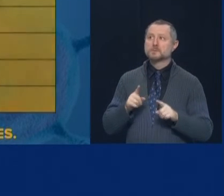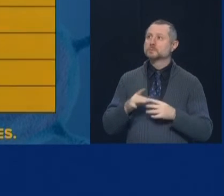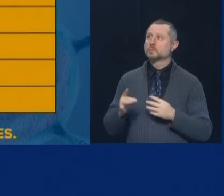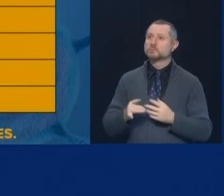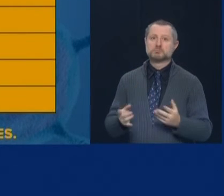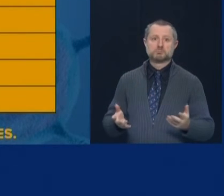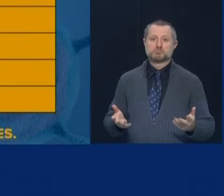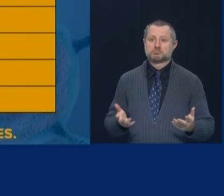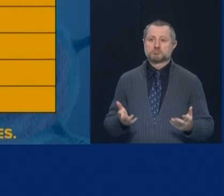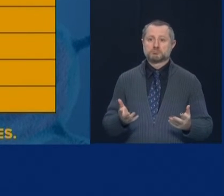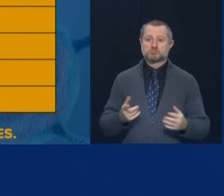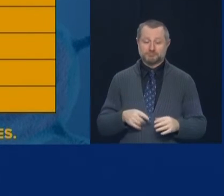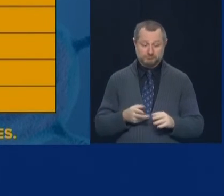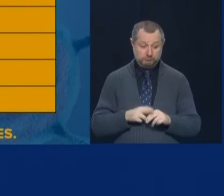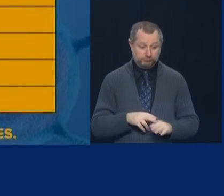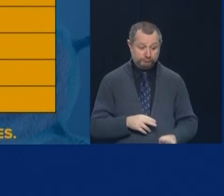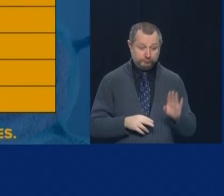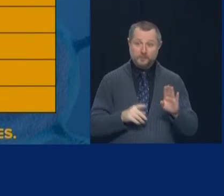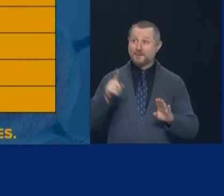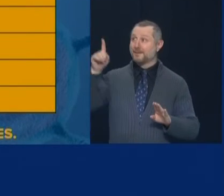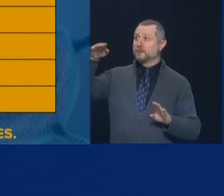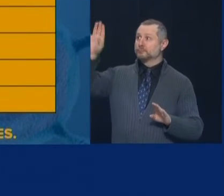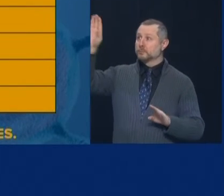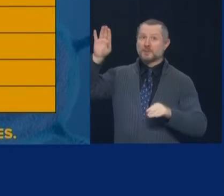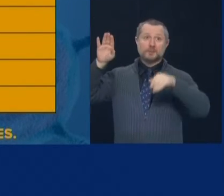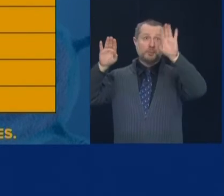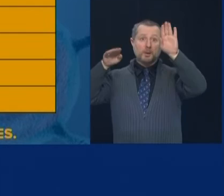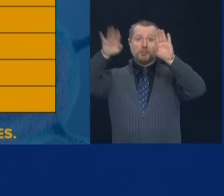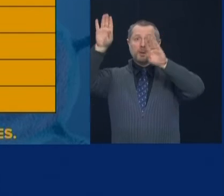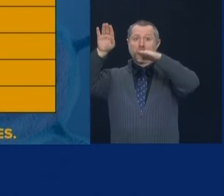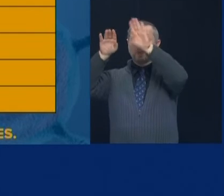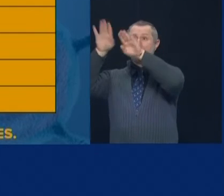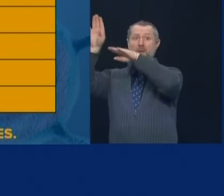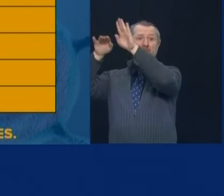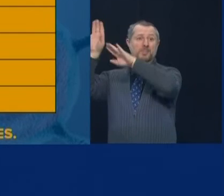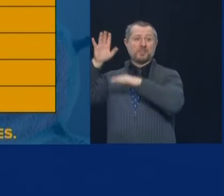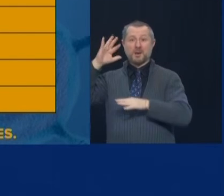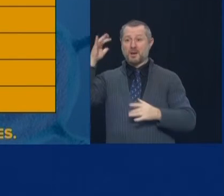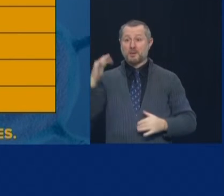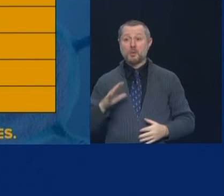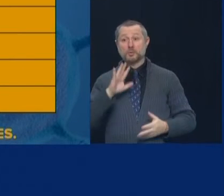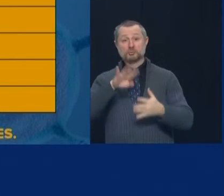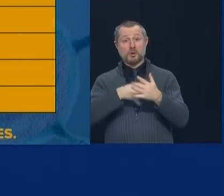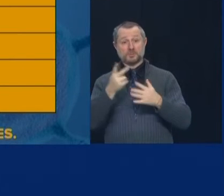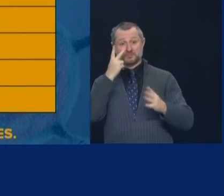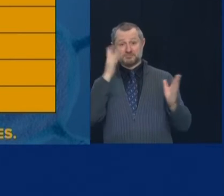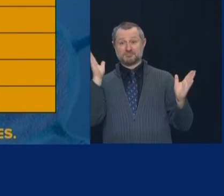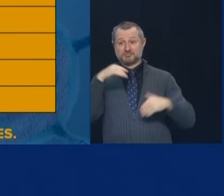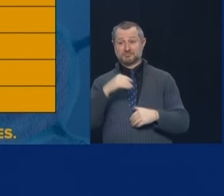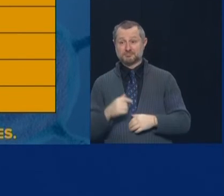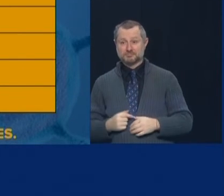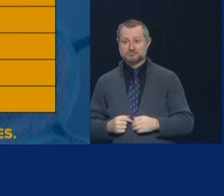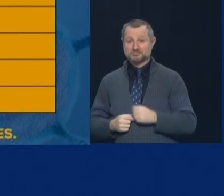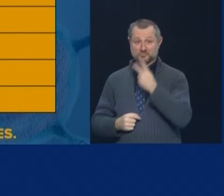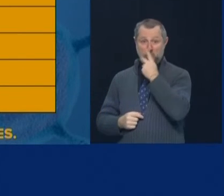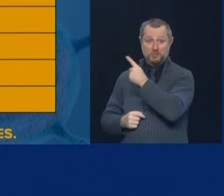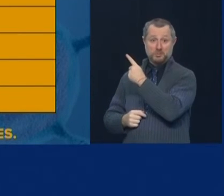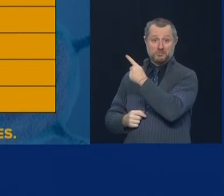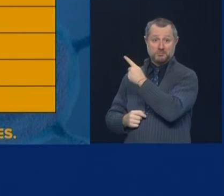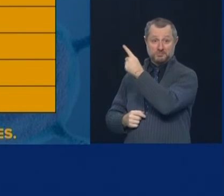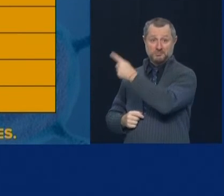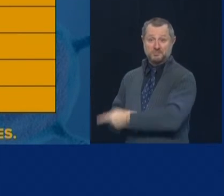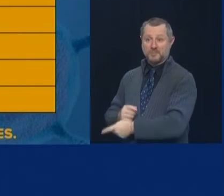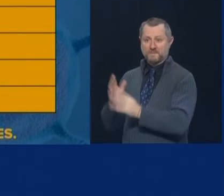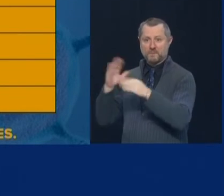is statewide. These are the charts that we're going to focus on going forward. This is the increase